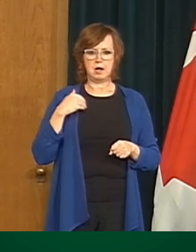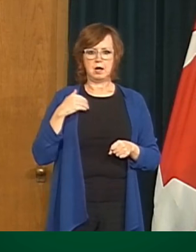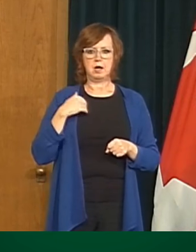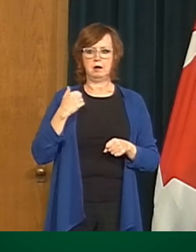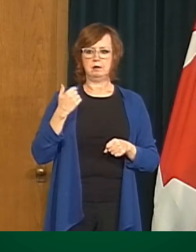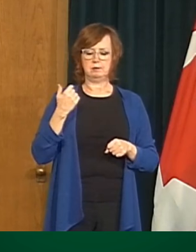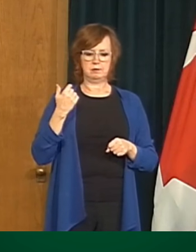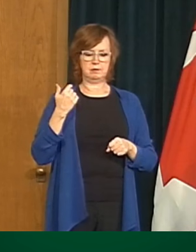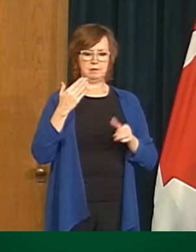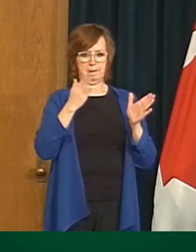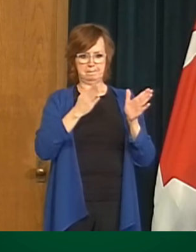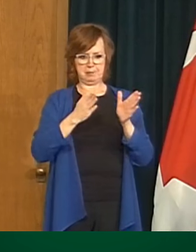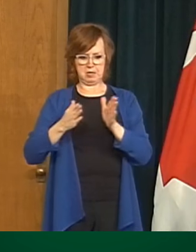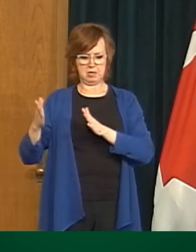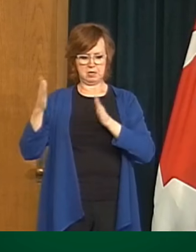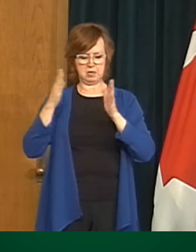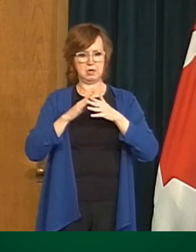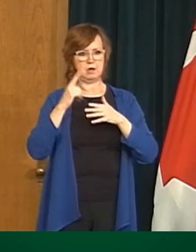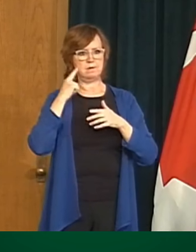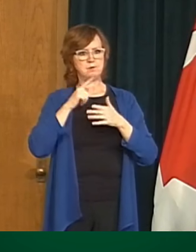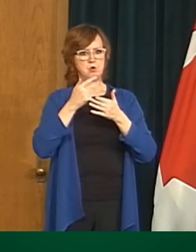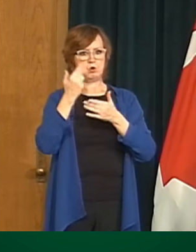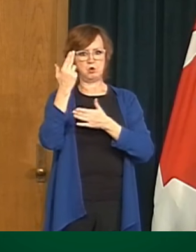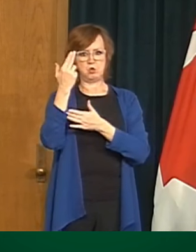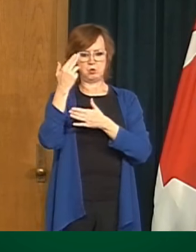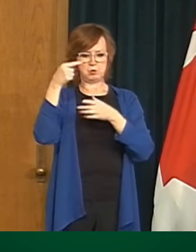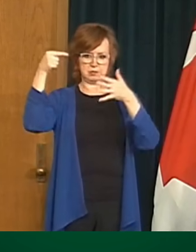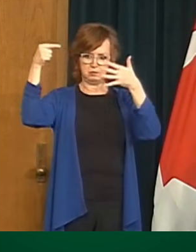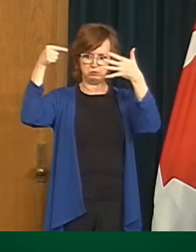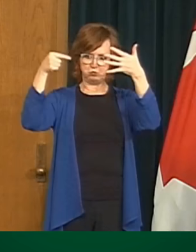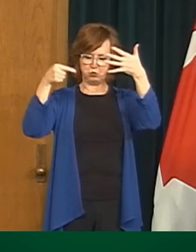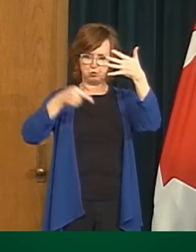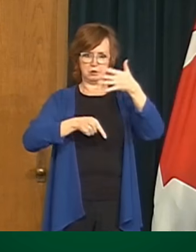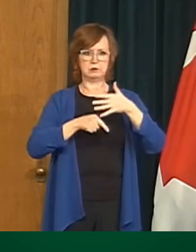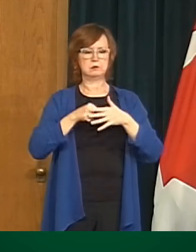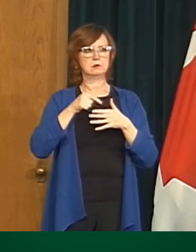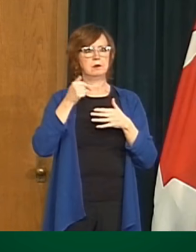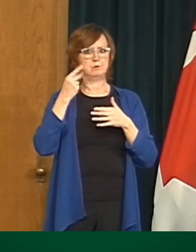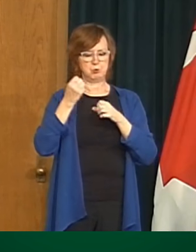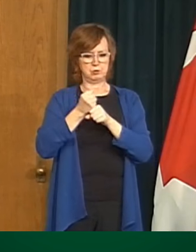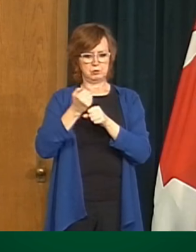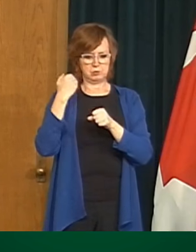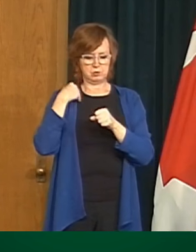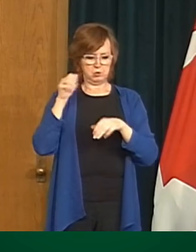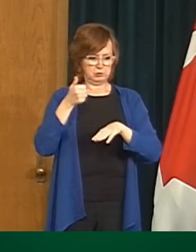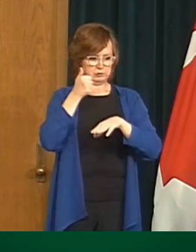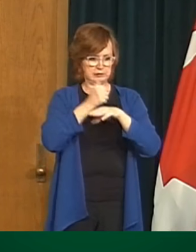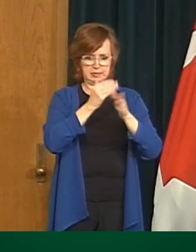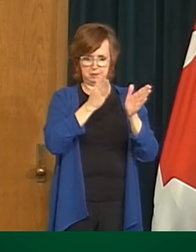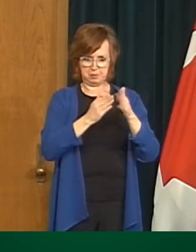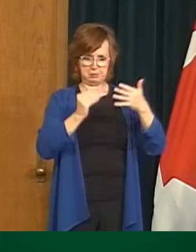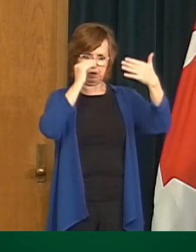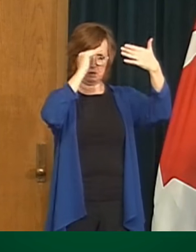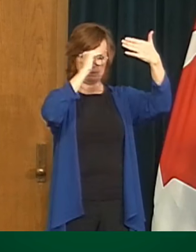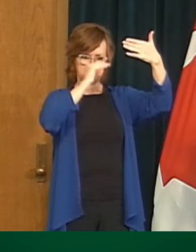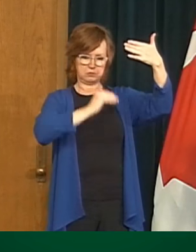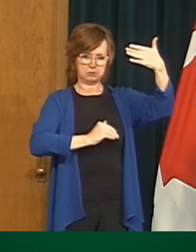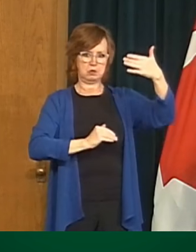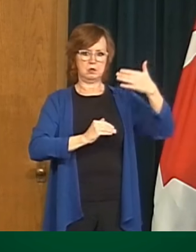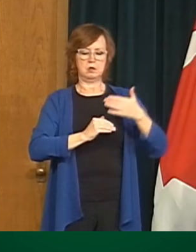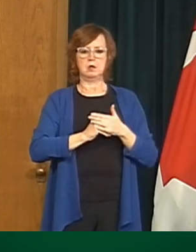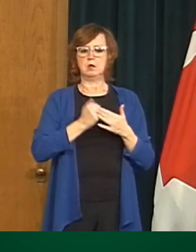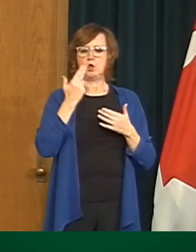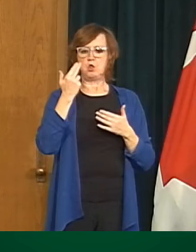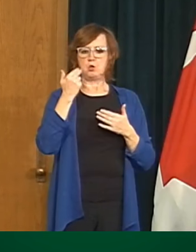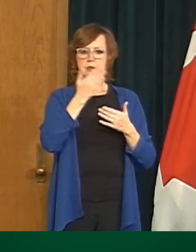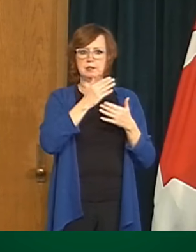procurement transformation plan a number of years ago, talking about best value in procurement, talking about vendor performance in procurement.